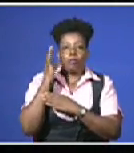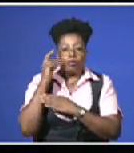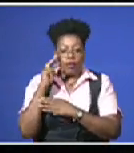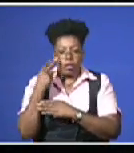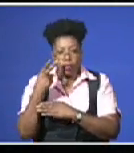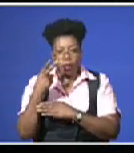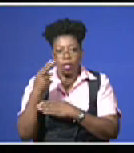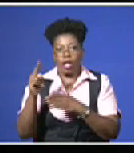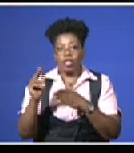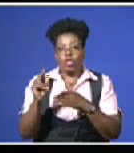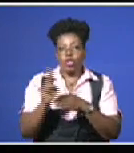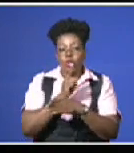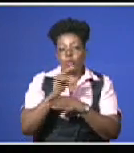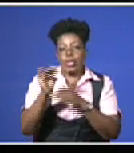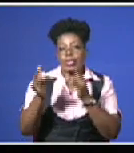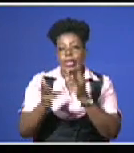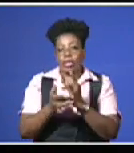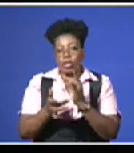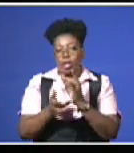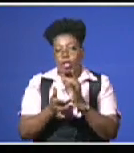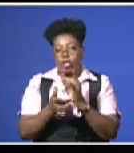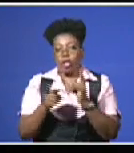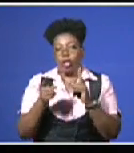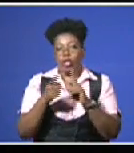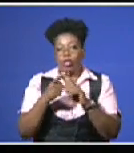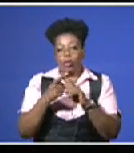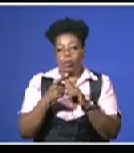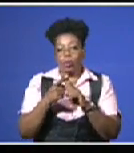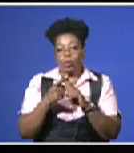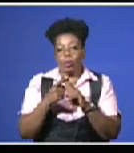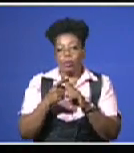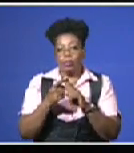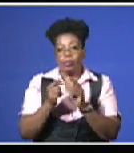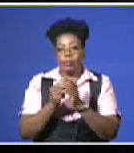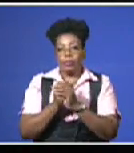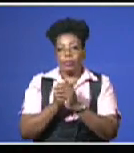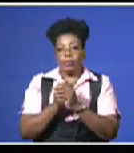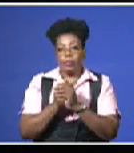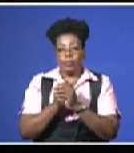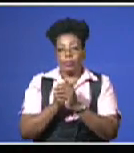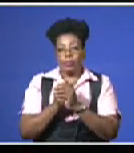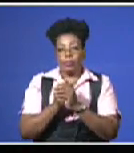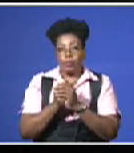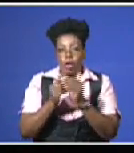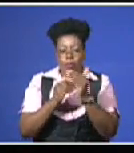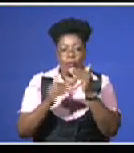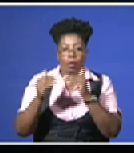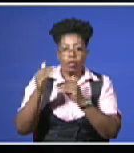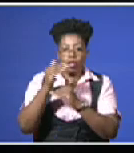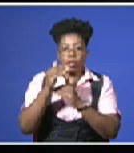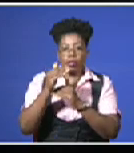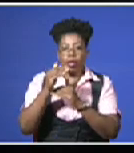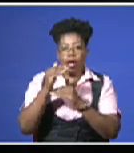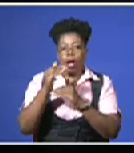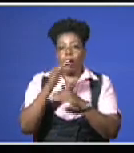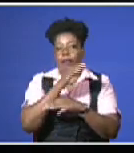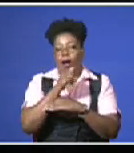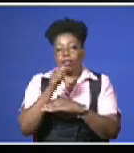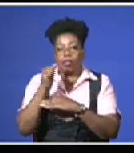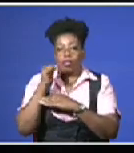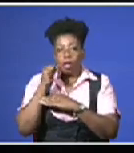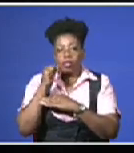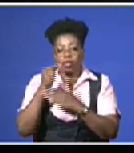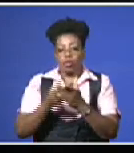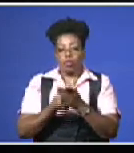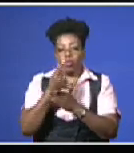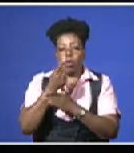advances in technology, the promotion of agriculture and bioscience to grow